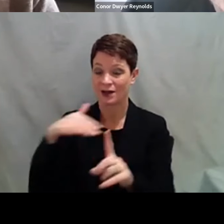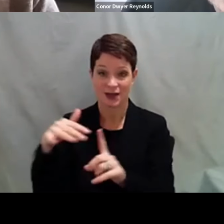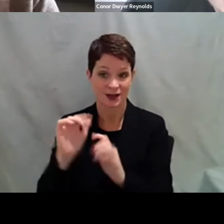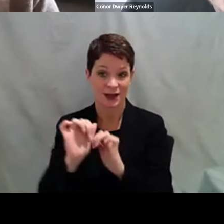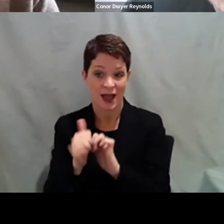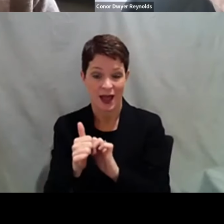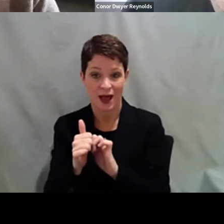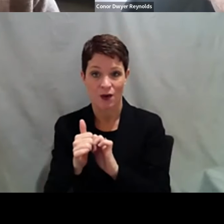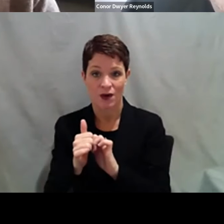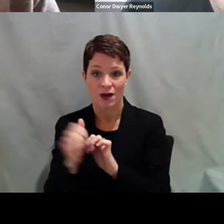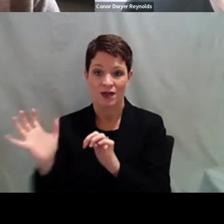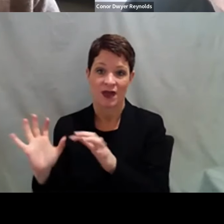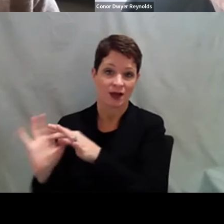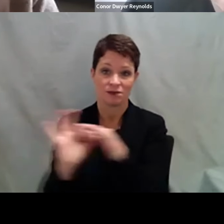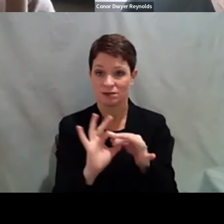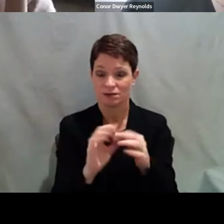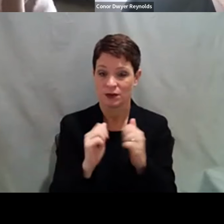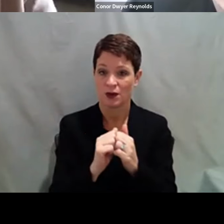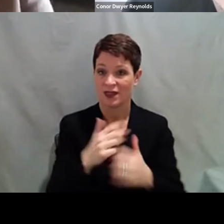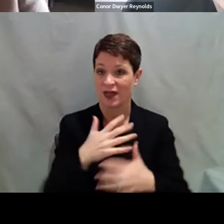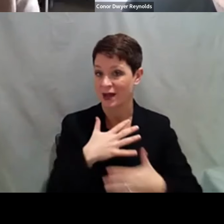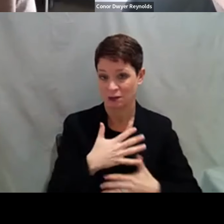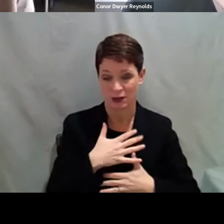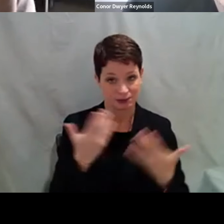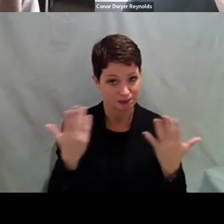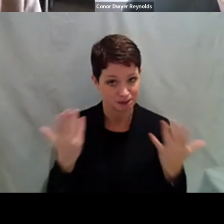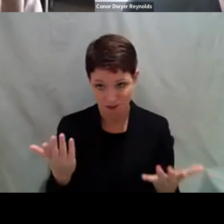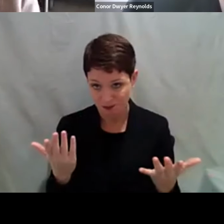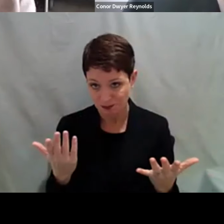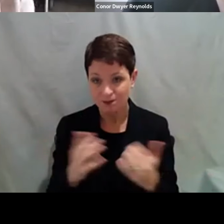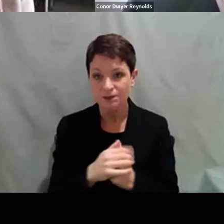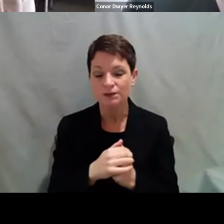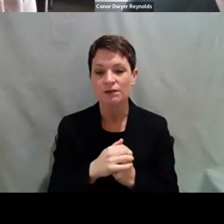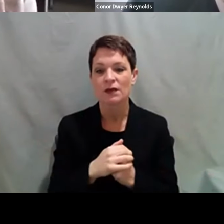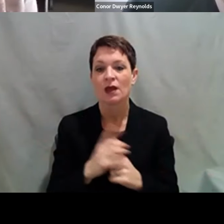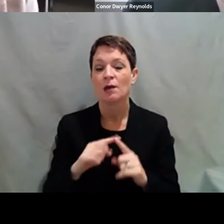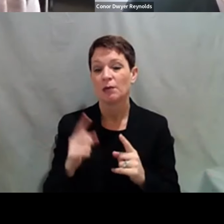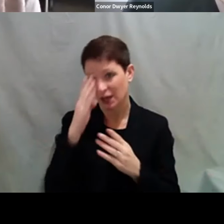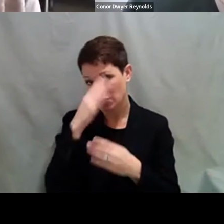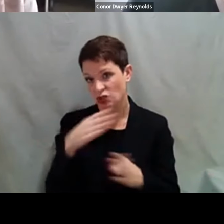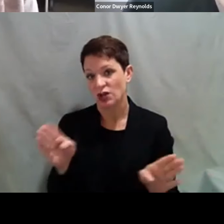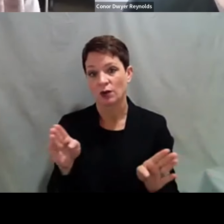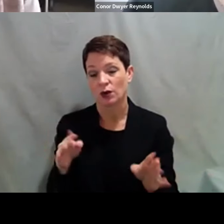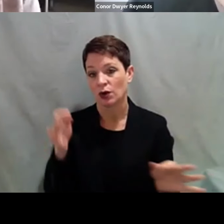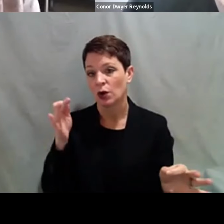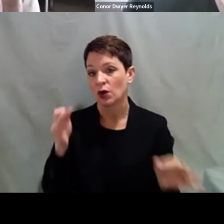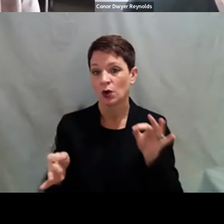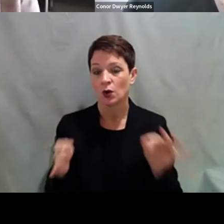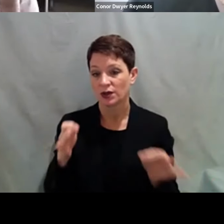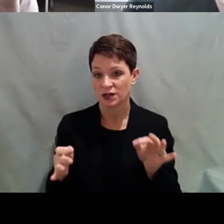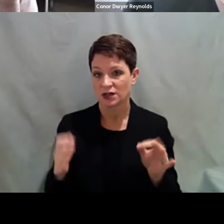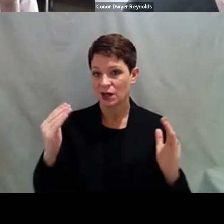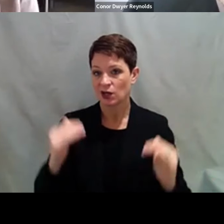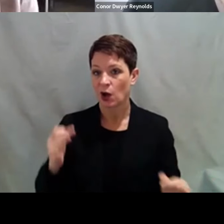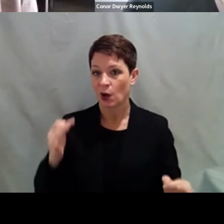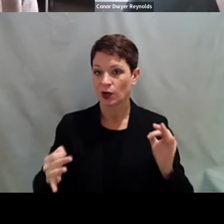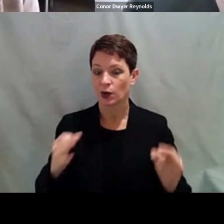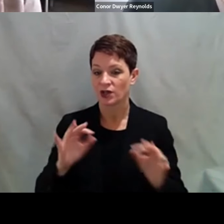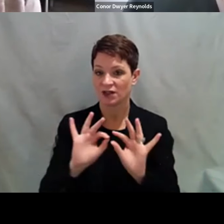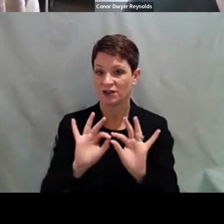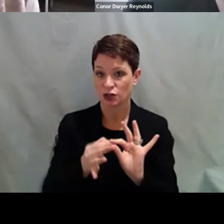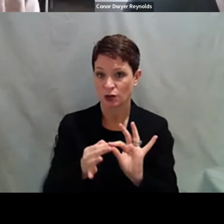that intersects with asthma. But what I can say is that in general, lower courts have interpreted the Clean